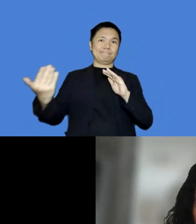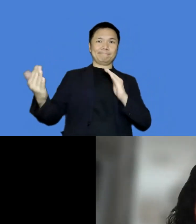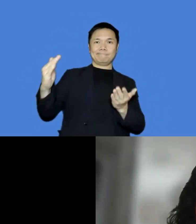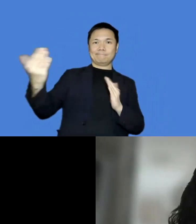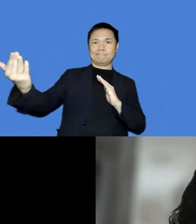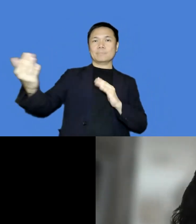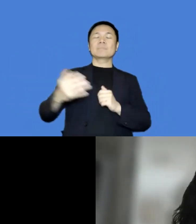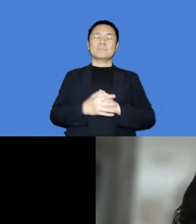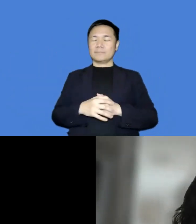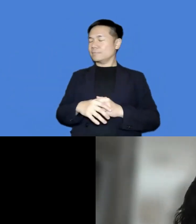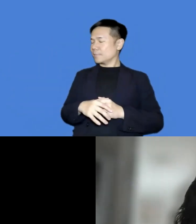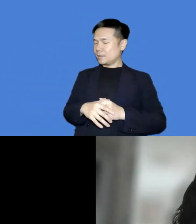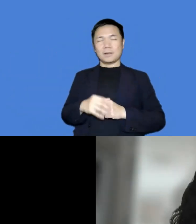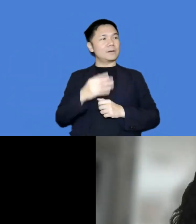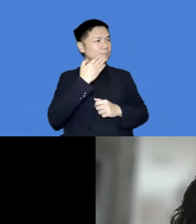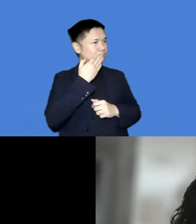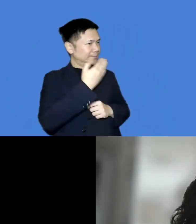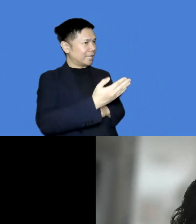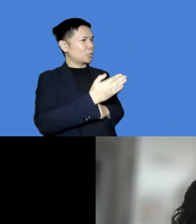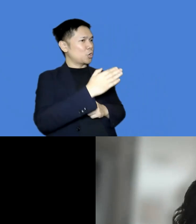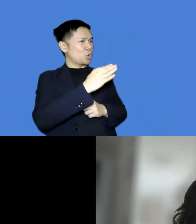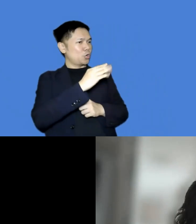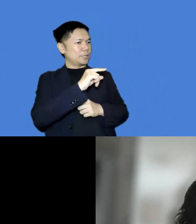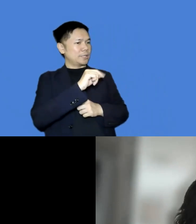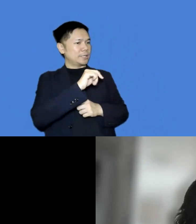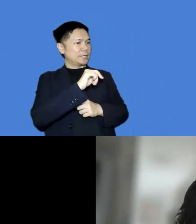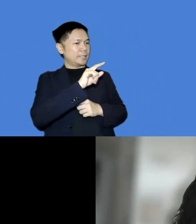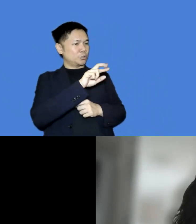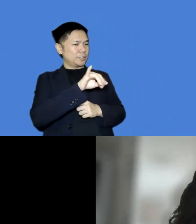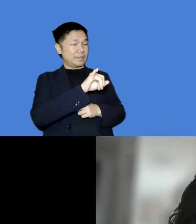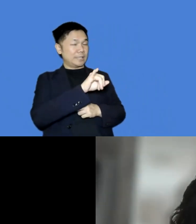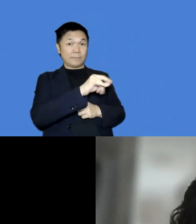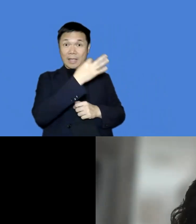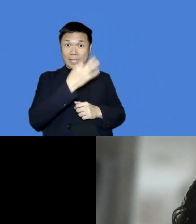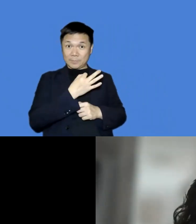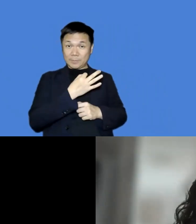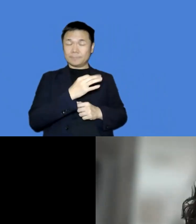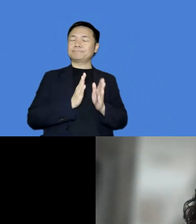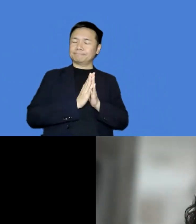Thanks so much, Gayatri. If that's a question for me again, I think it would be